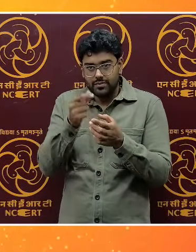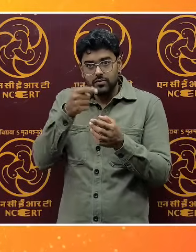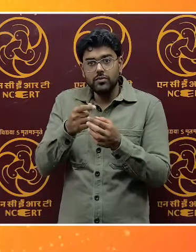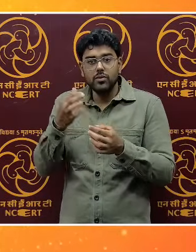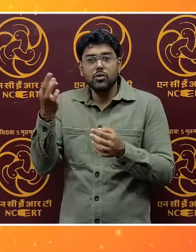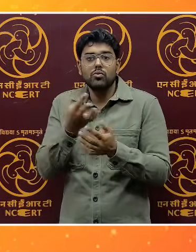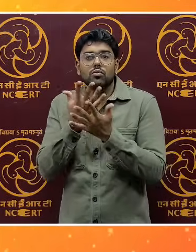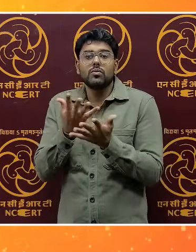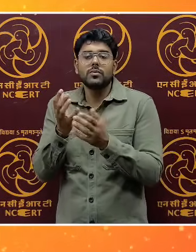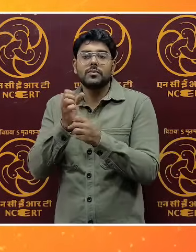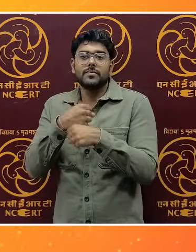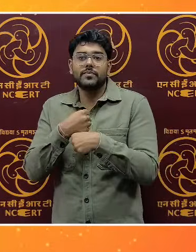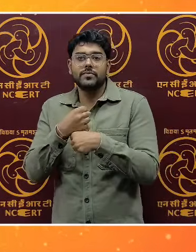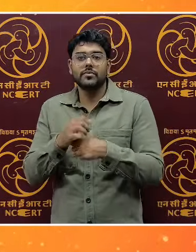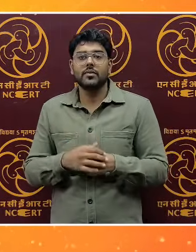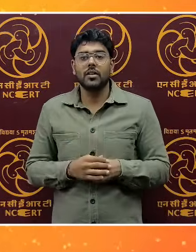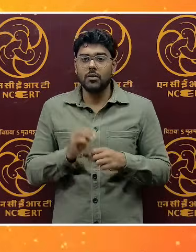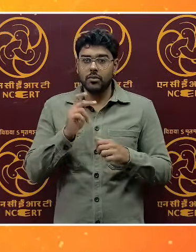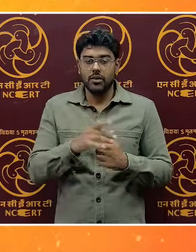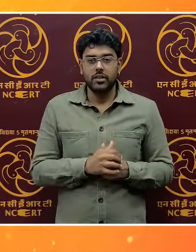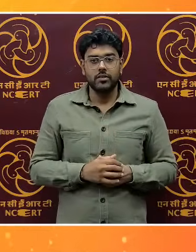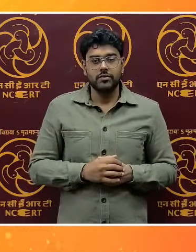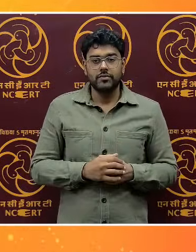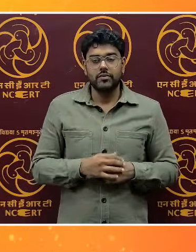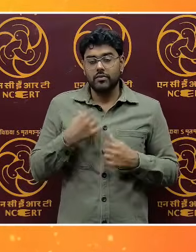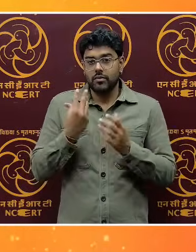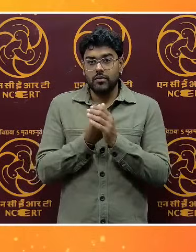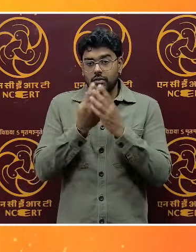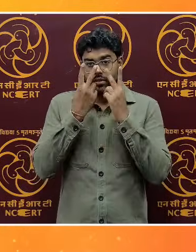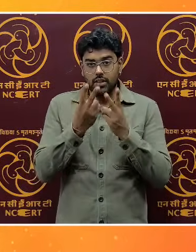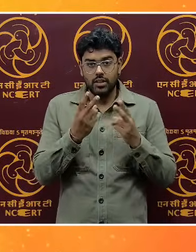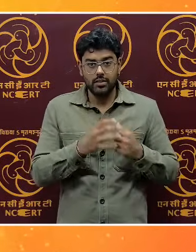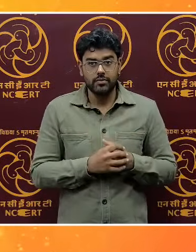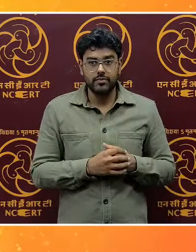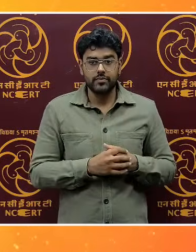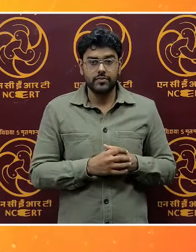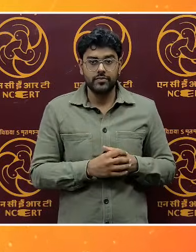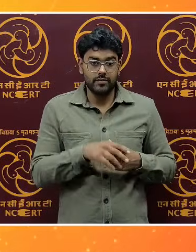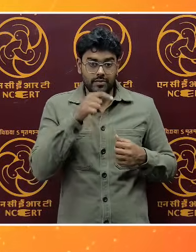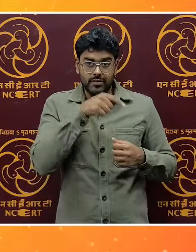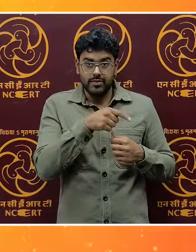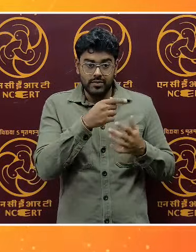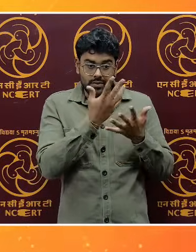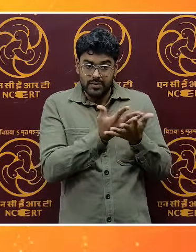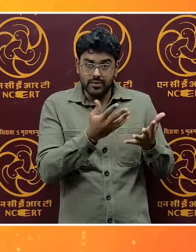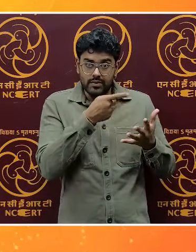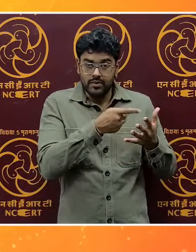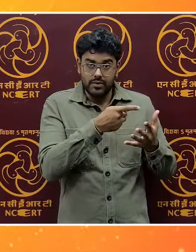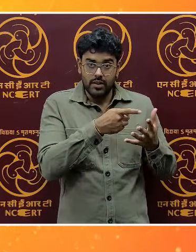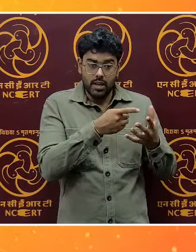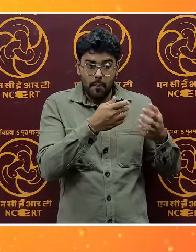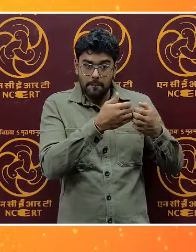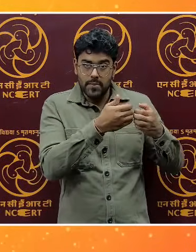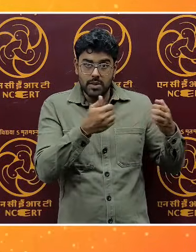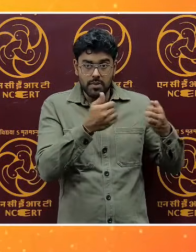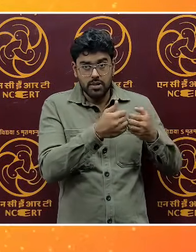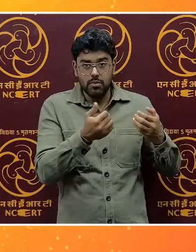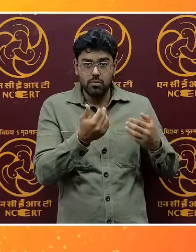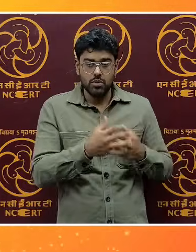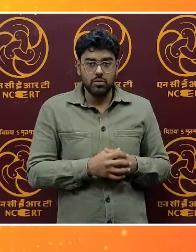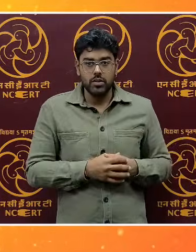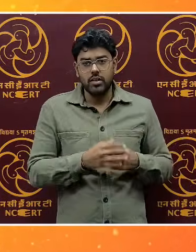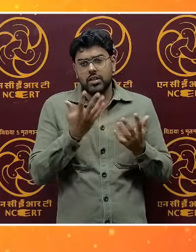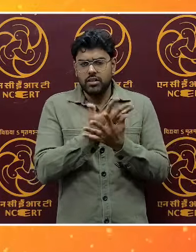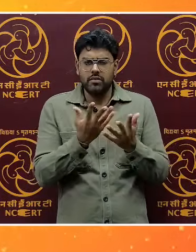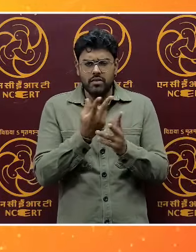compound. Right? What we have seen, we can separate out the individual constituent using